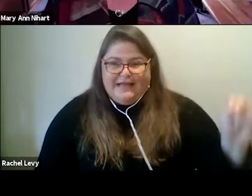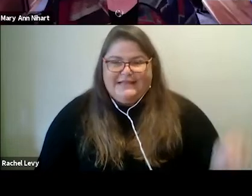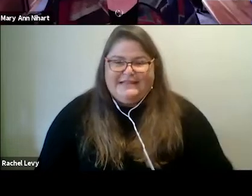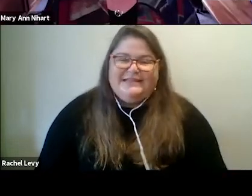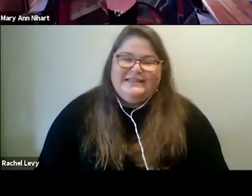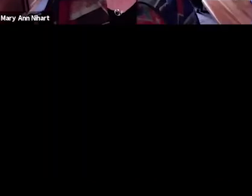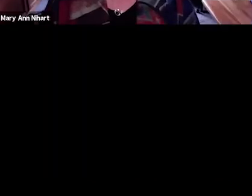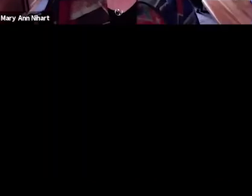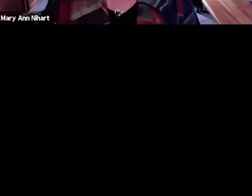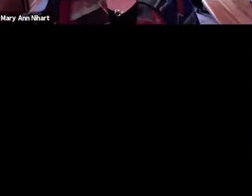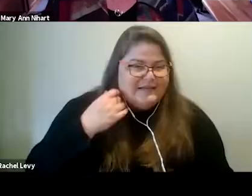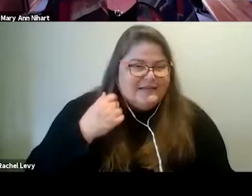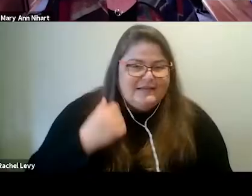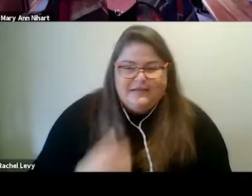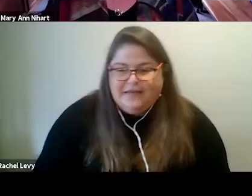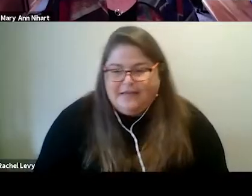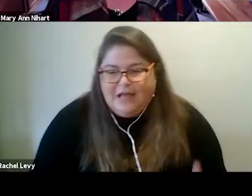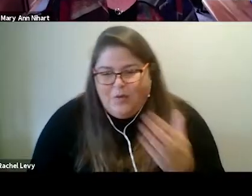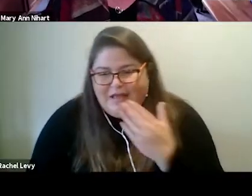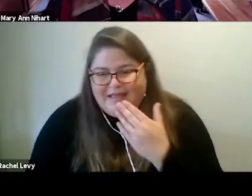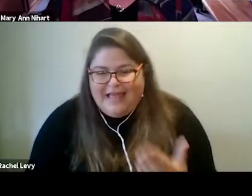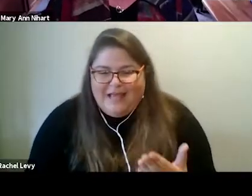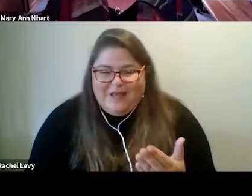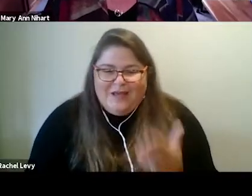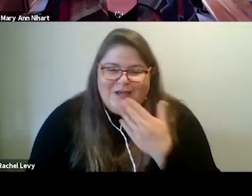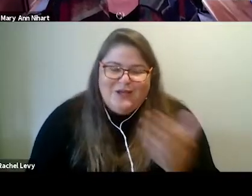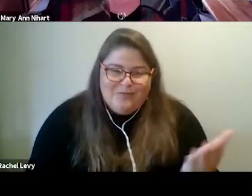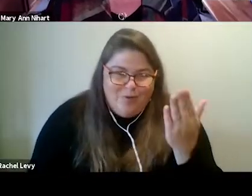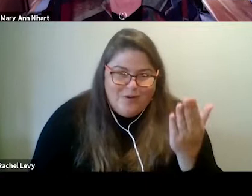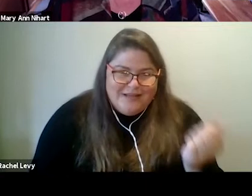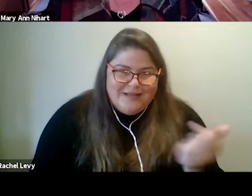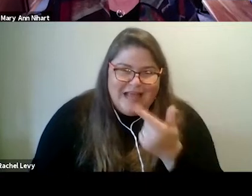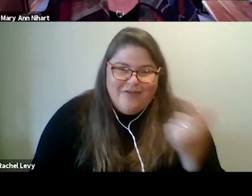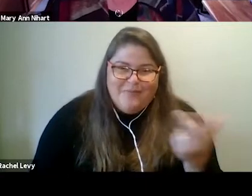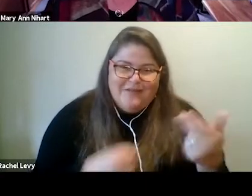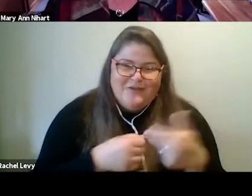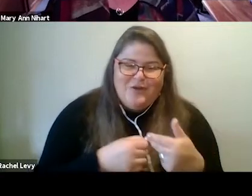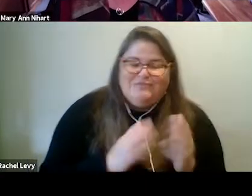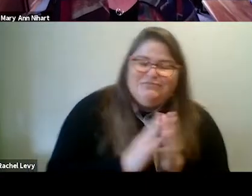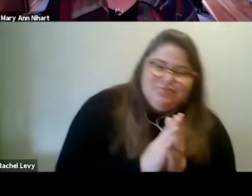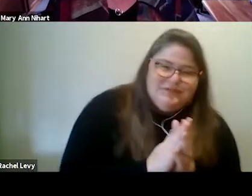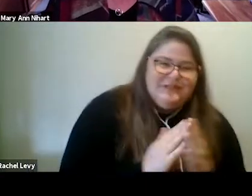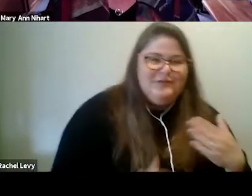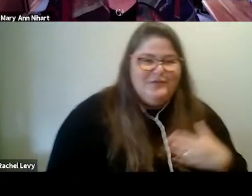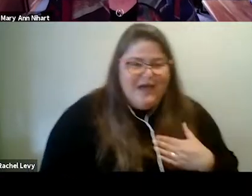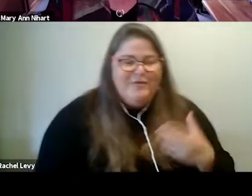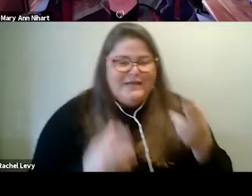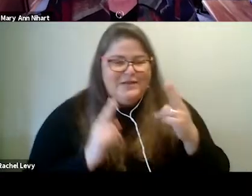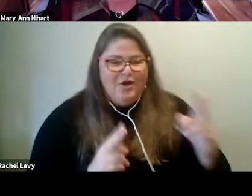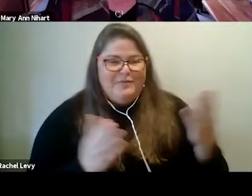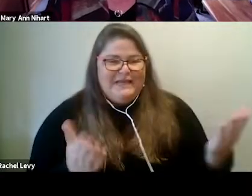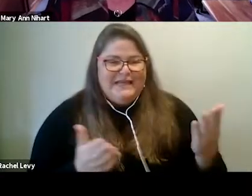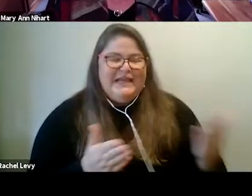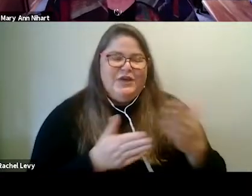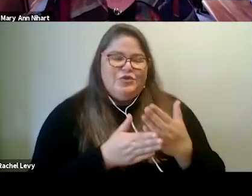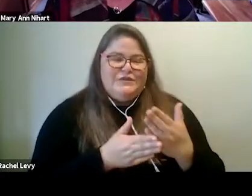Thank you so much, Mary, and good morning to everyone who's joined us. It's an honor to be here to share a